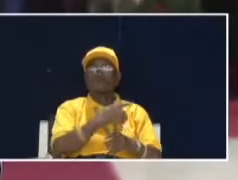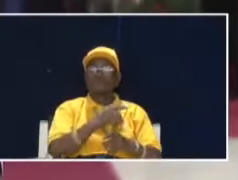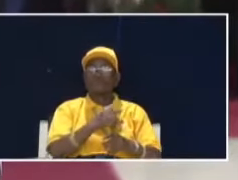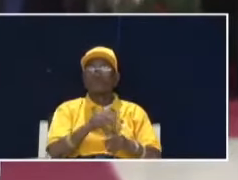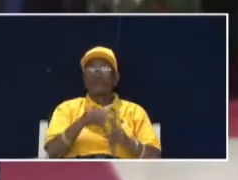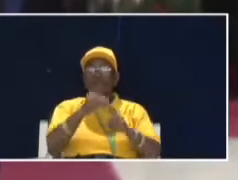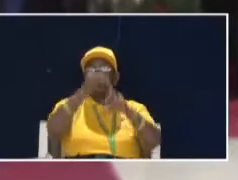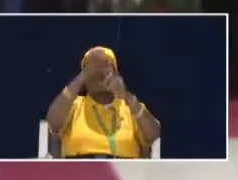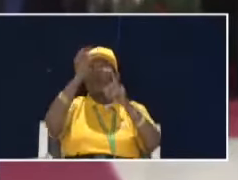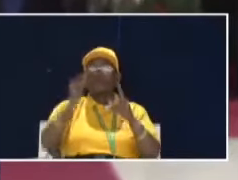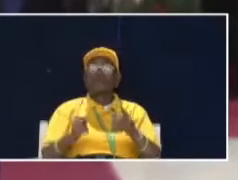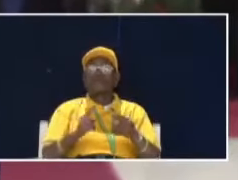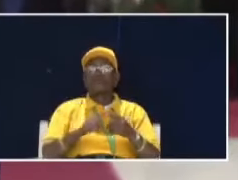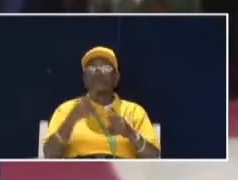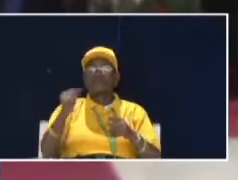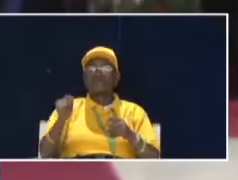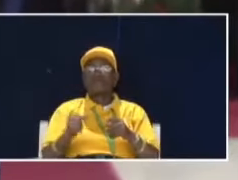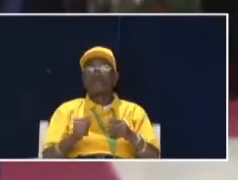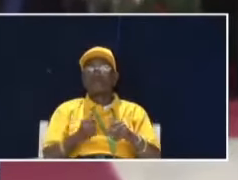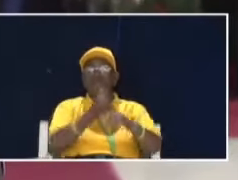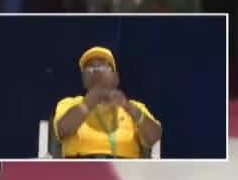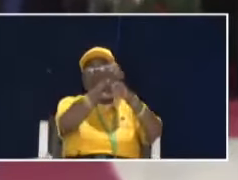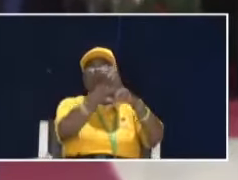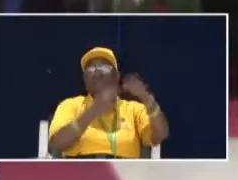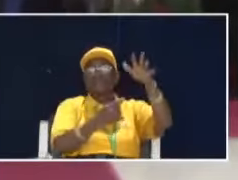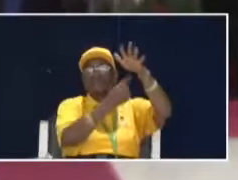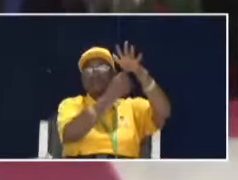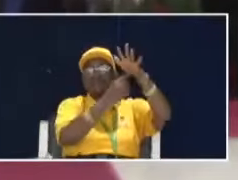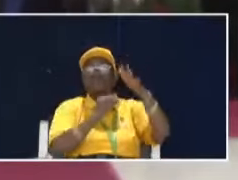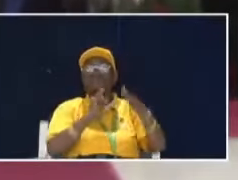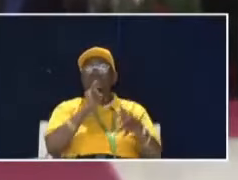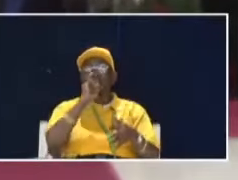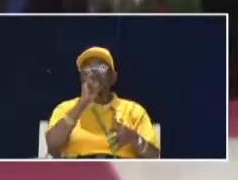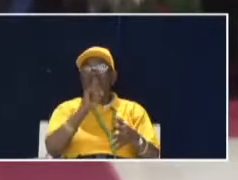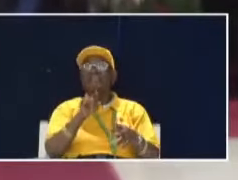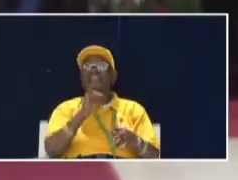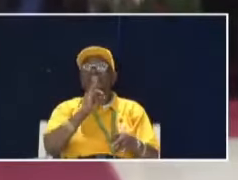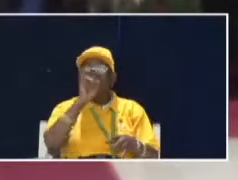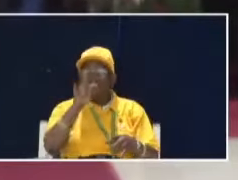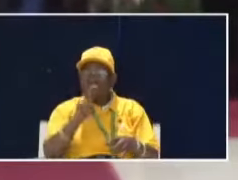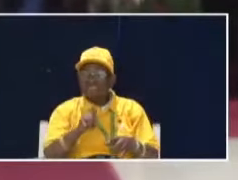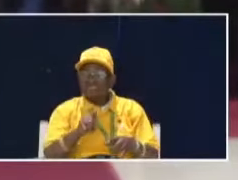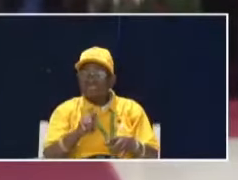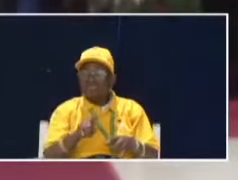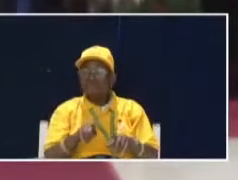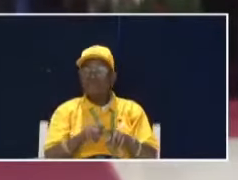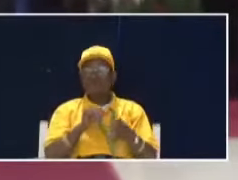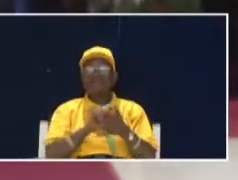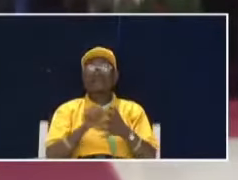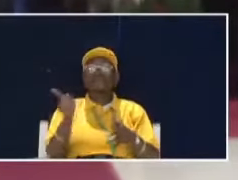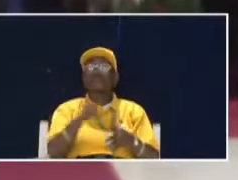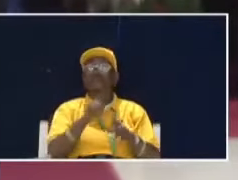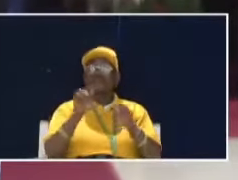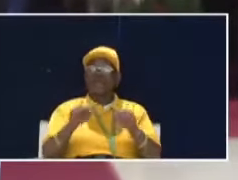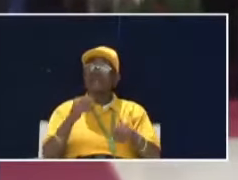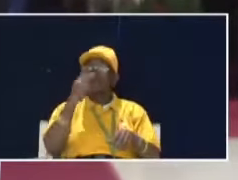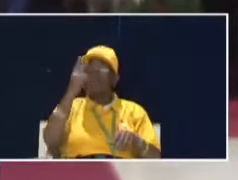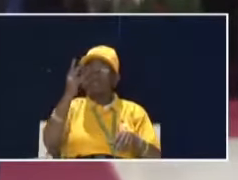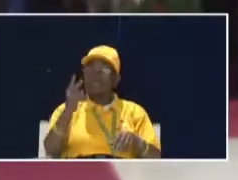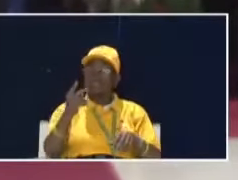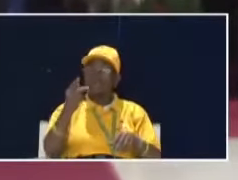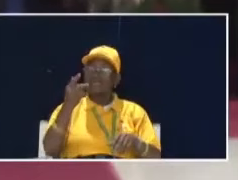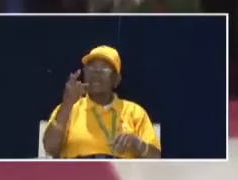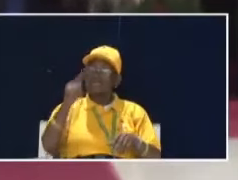particularly to the mountaintop, is so that you can see the invisible that